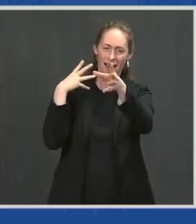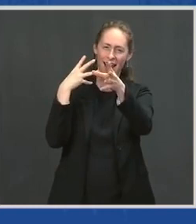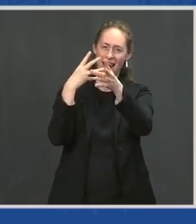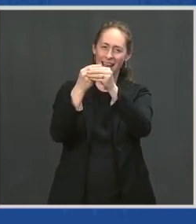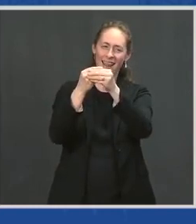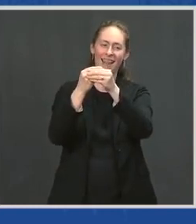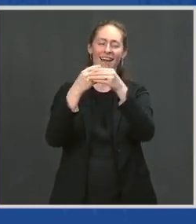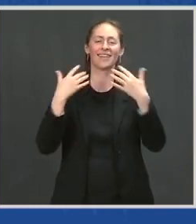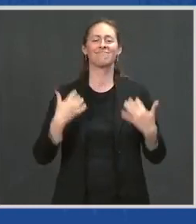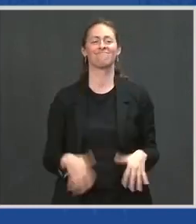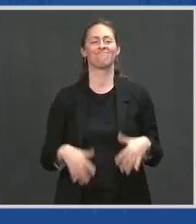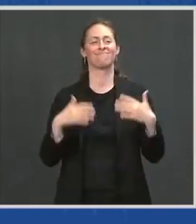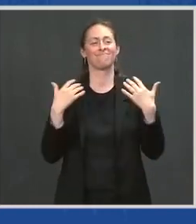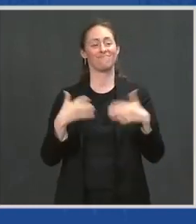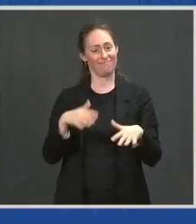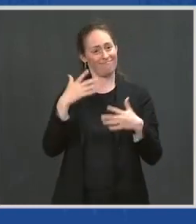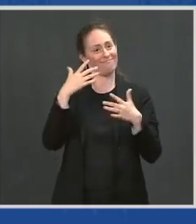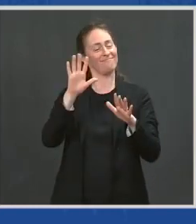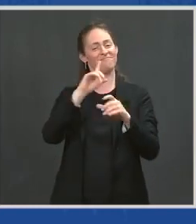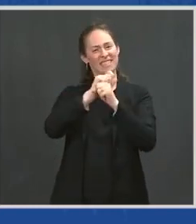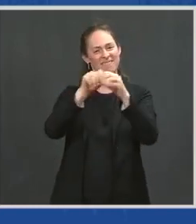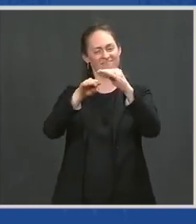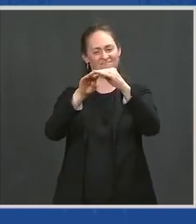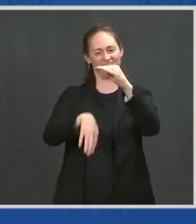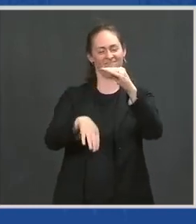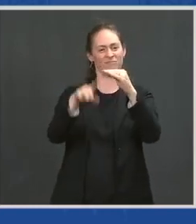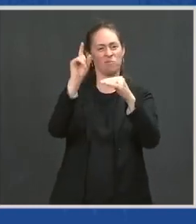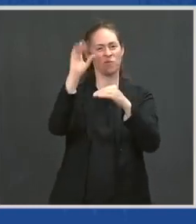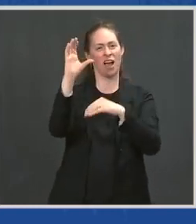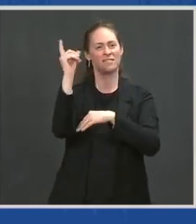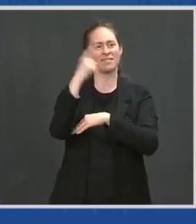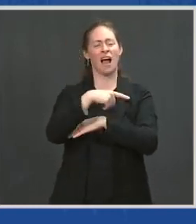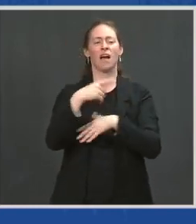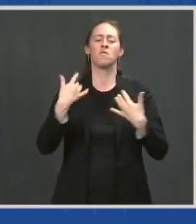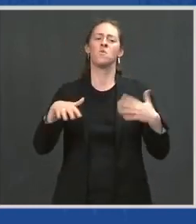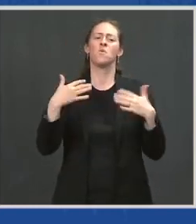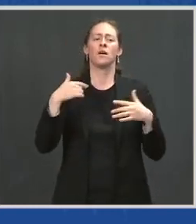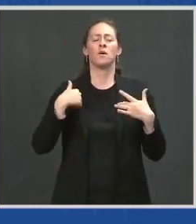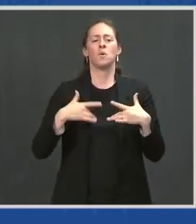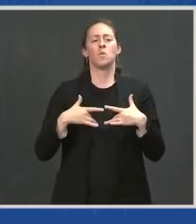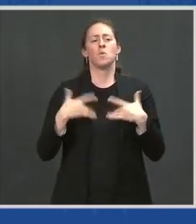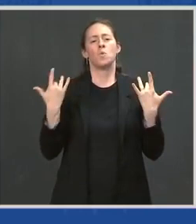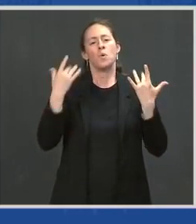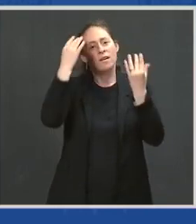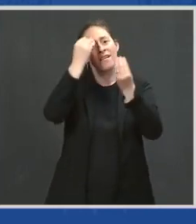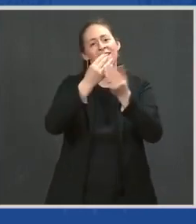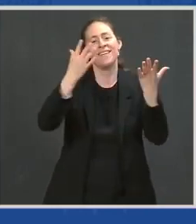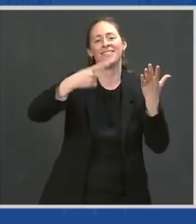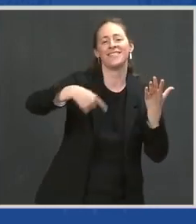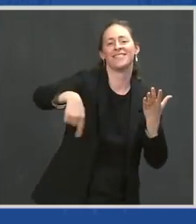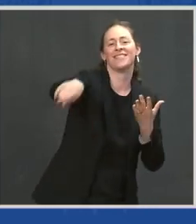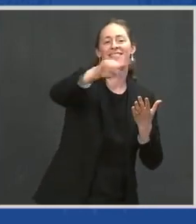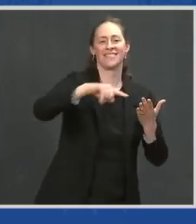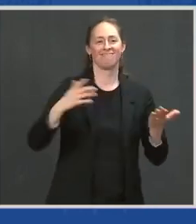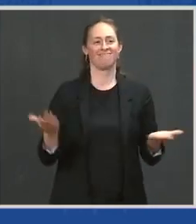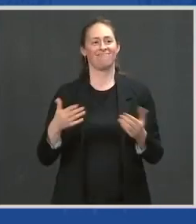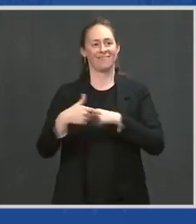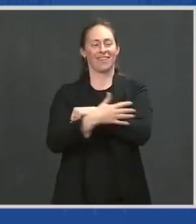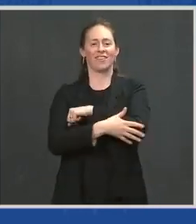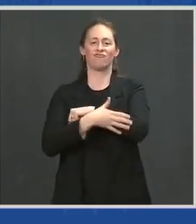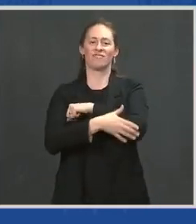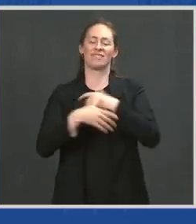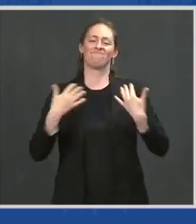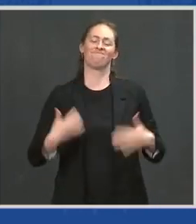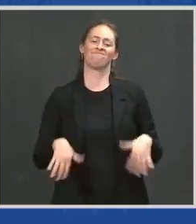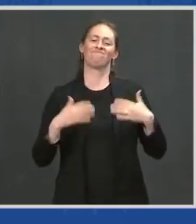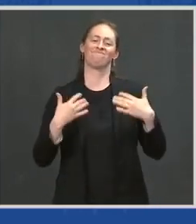under 100 days, actually. It's an incredible achievement for the nation, and here's the context. You know, at the pace